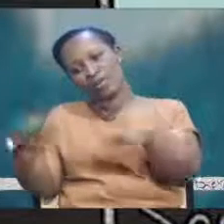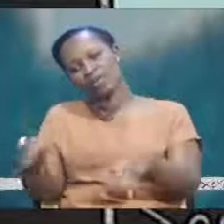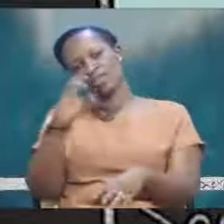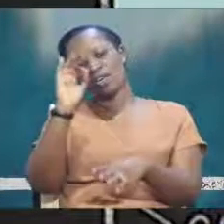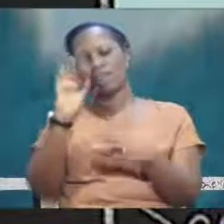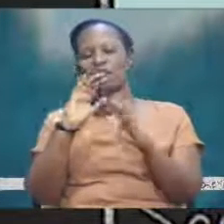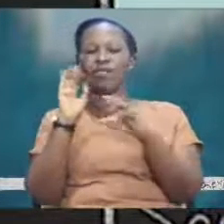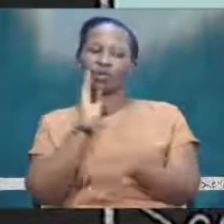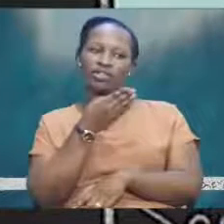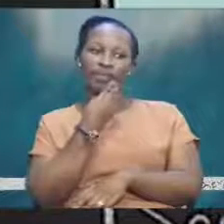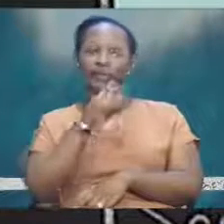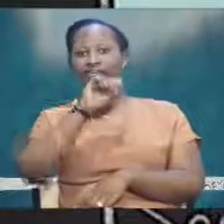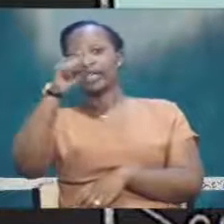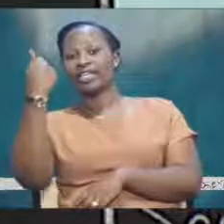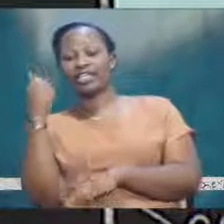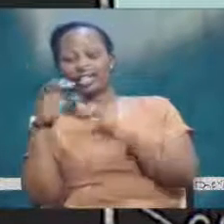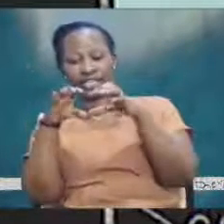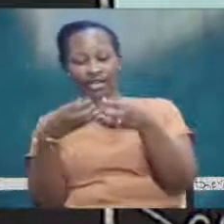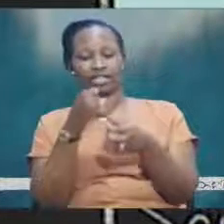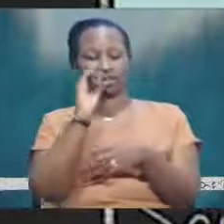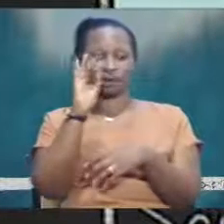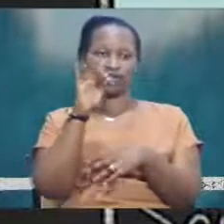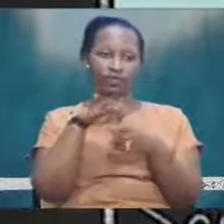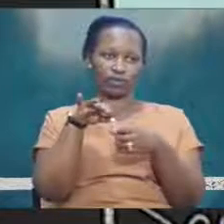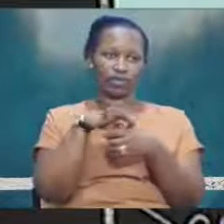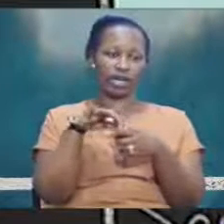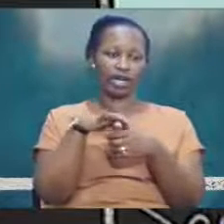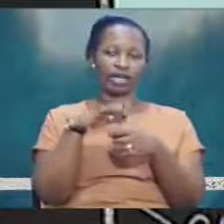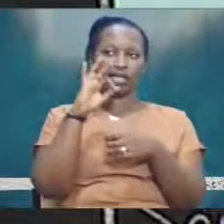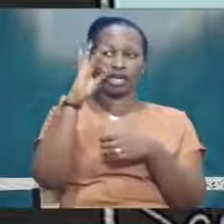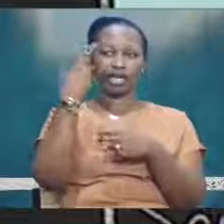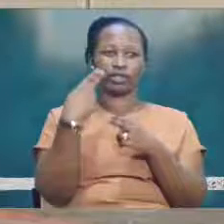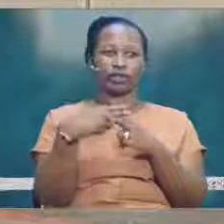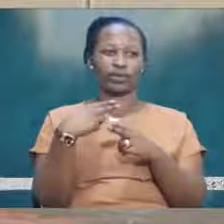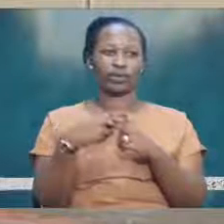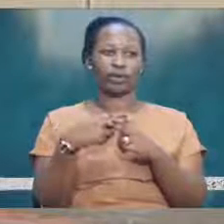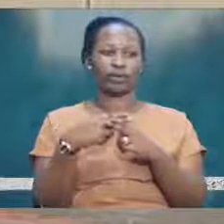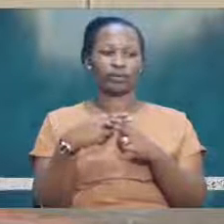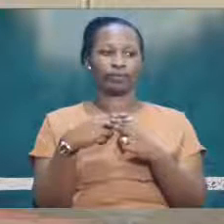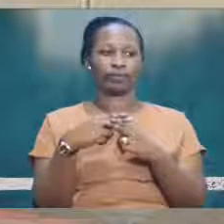class of sugar we have seen is